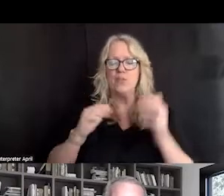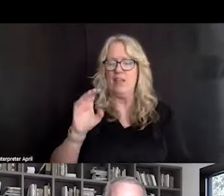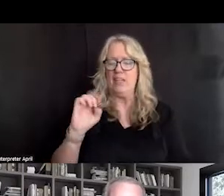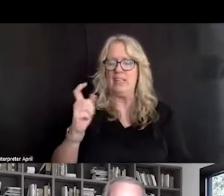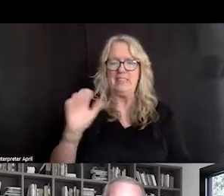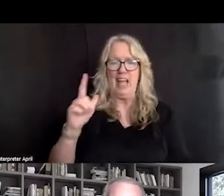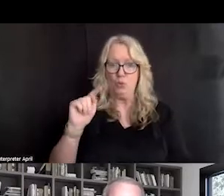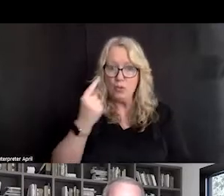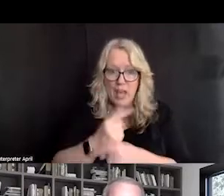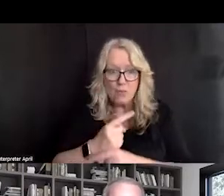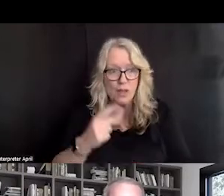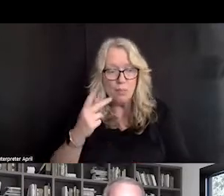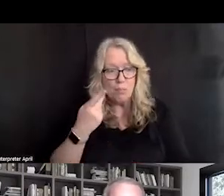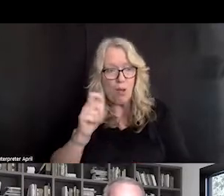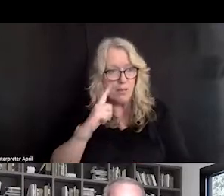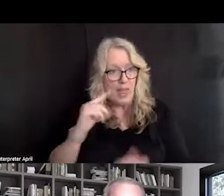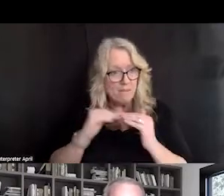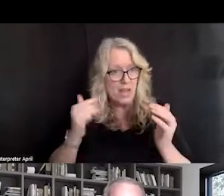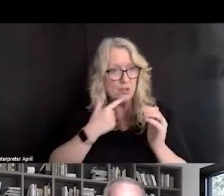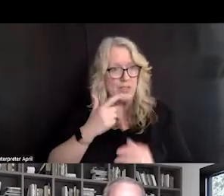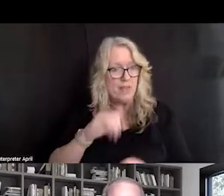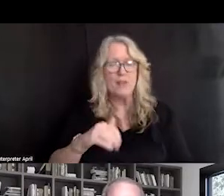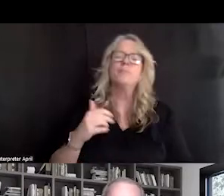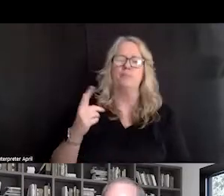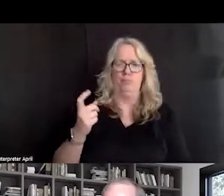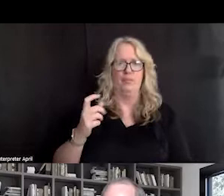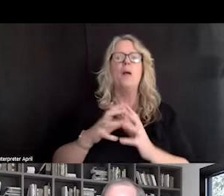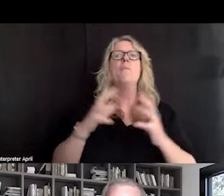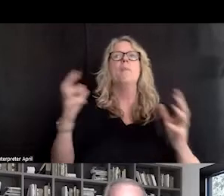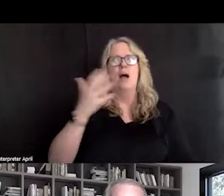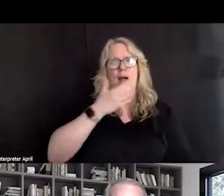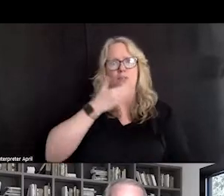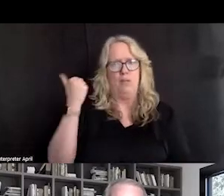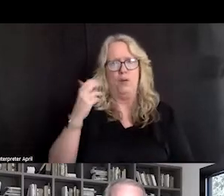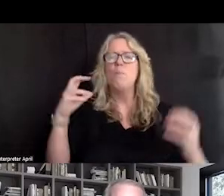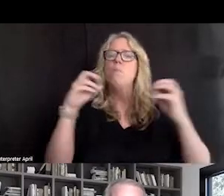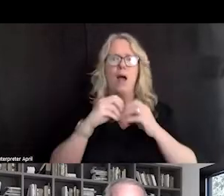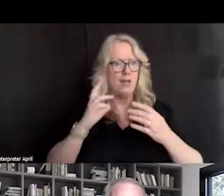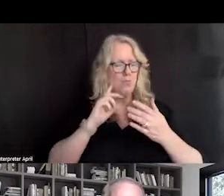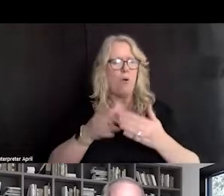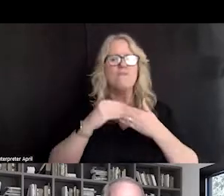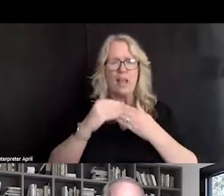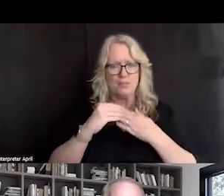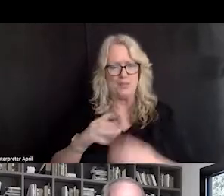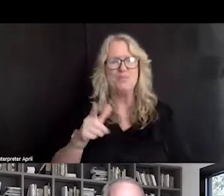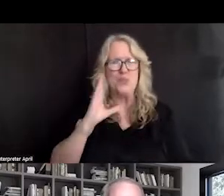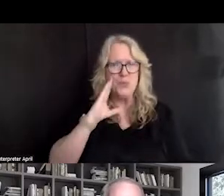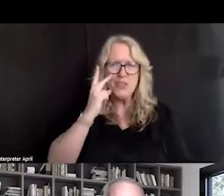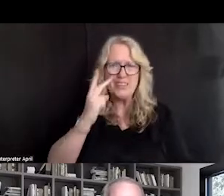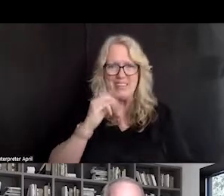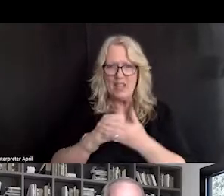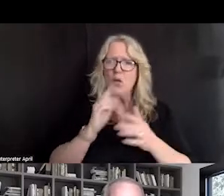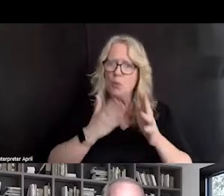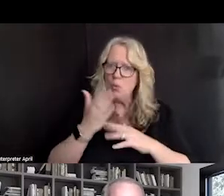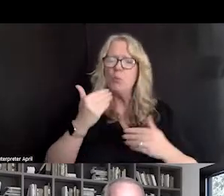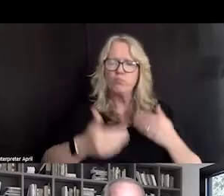that fair? Much better than the Excel tool, much more flexibility. So you're going to see that. We're going to walk you through that,